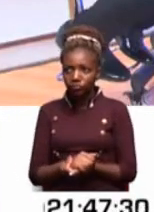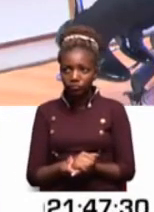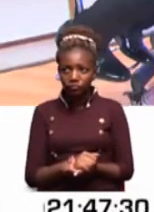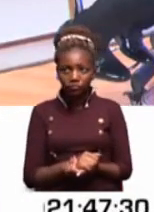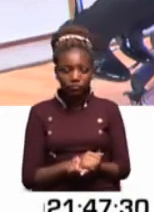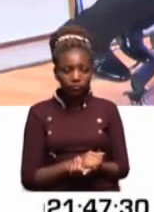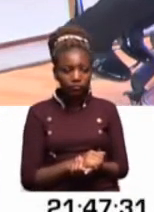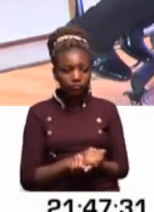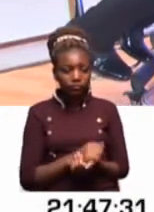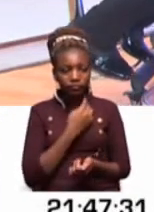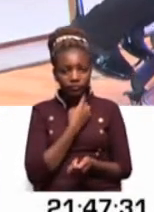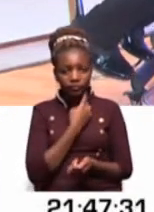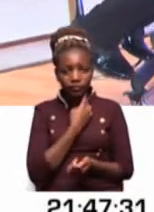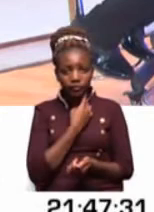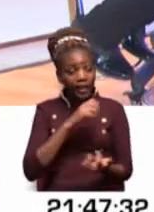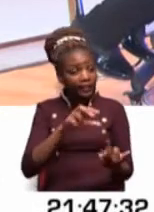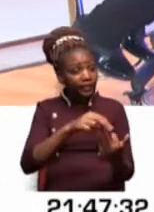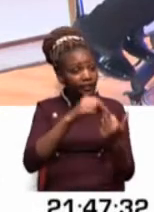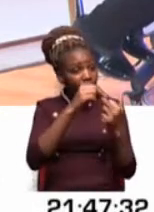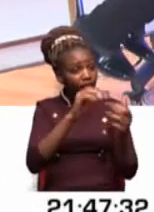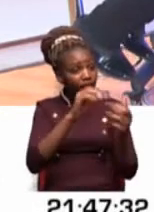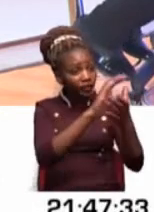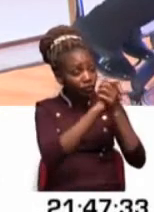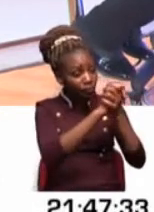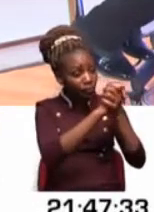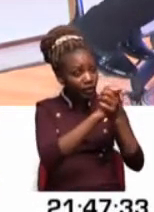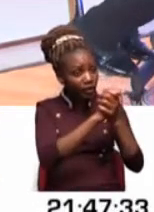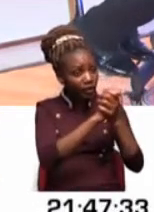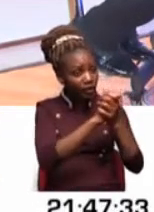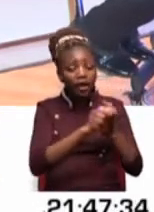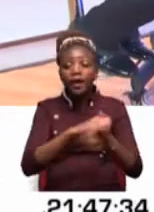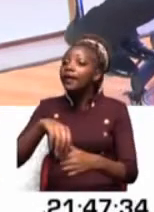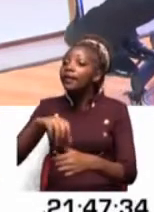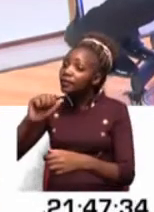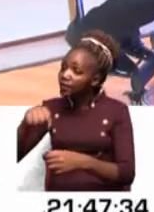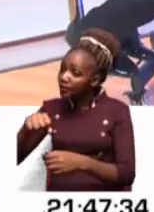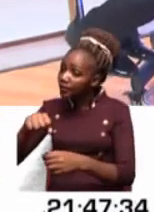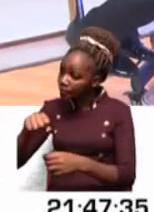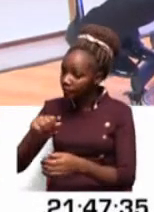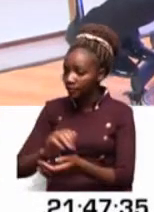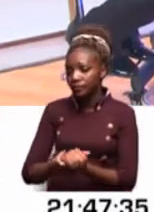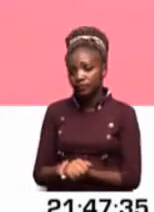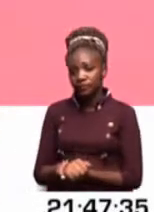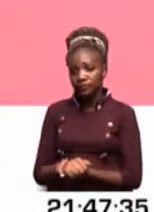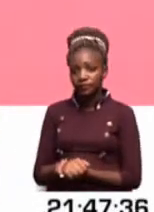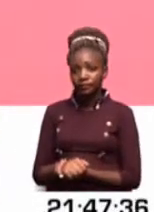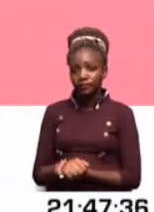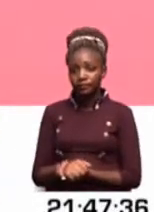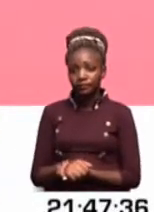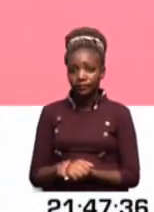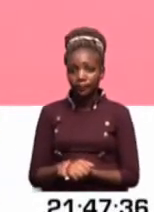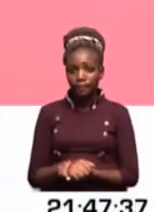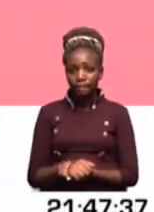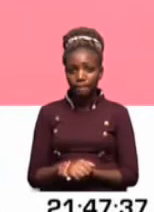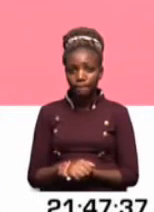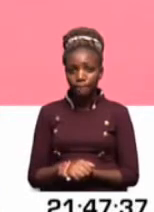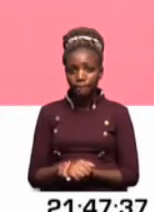Yeah, I think it's exclusively to the Jubilee. Should we not be fair that some of these problems existed before them? They existed before, and the other side is